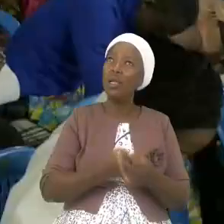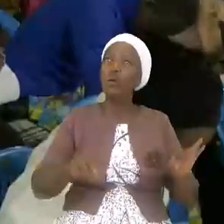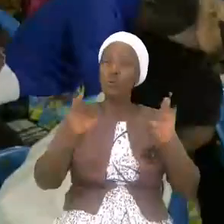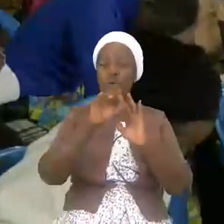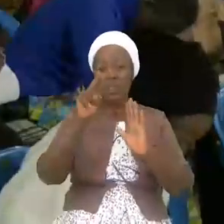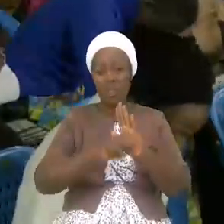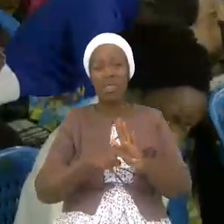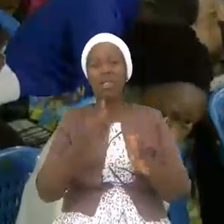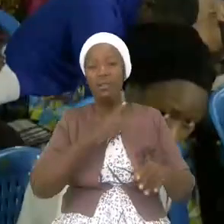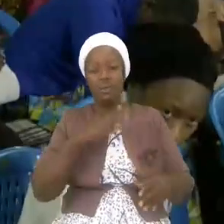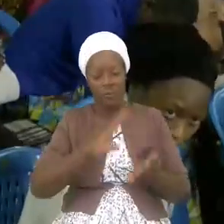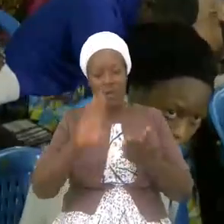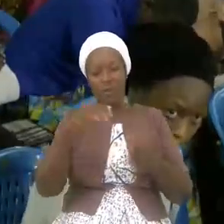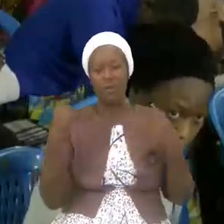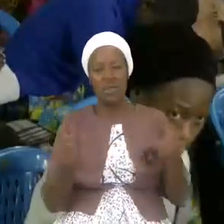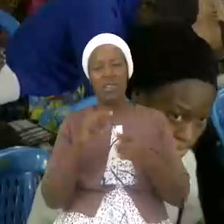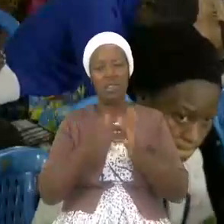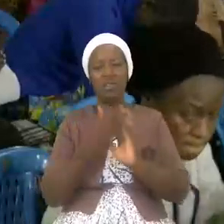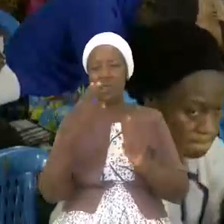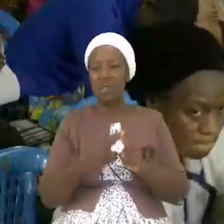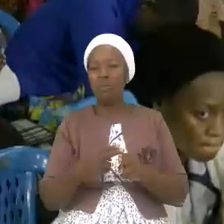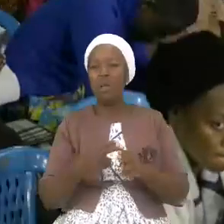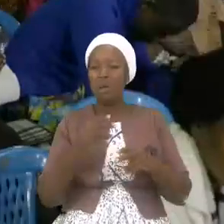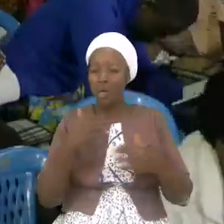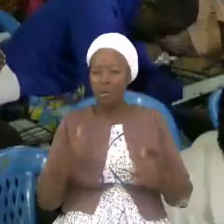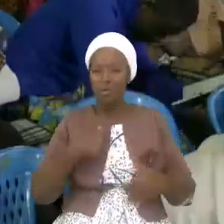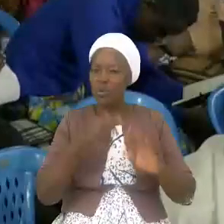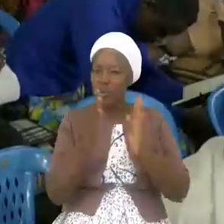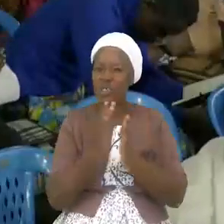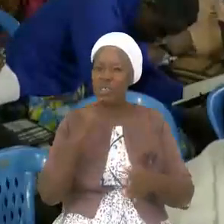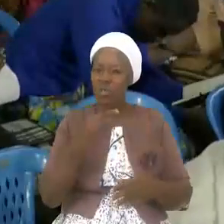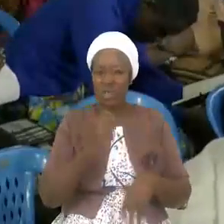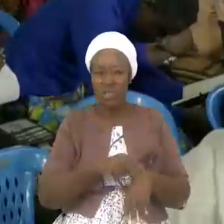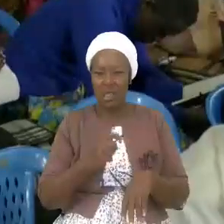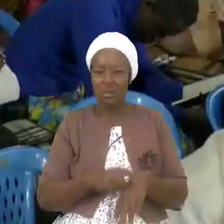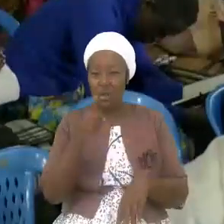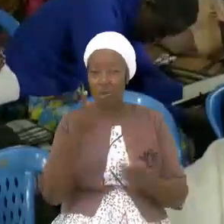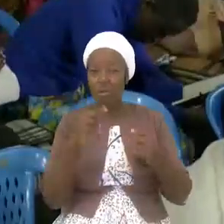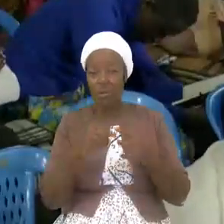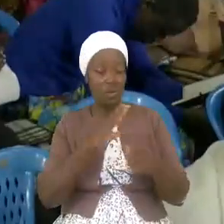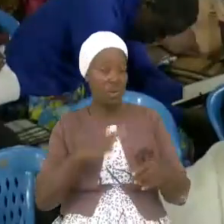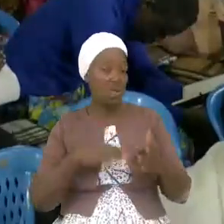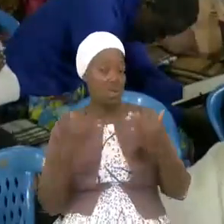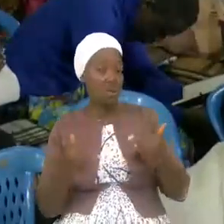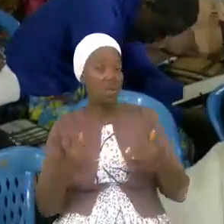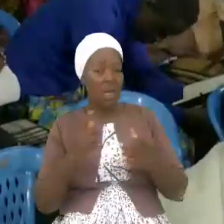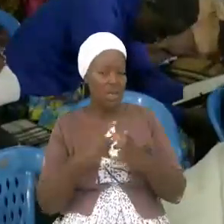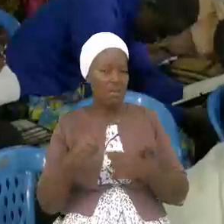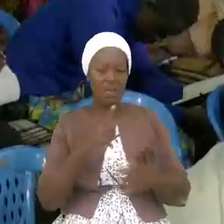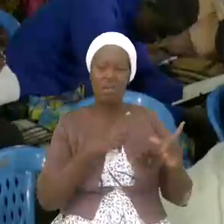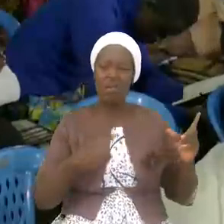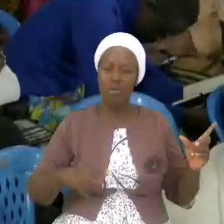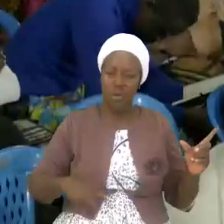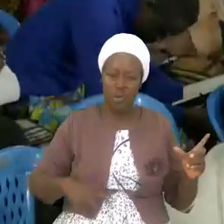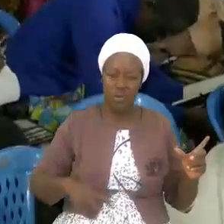closed. You're coming to Christ now and you're saying, Lord, I give myself to you. I surrender